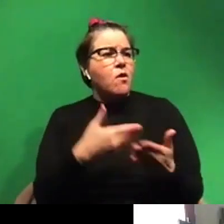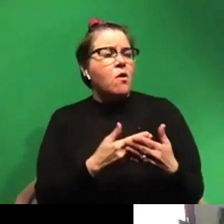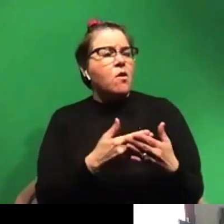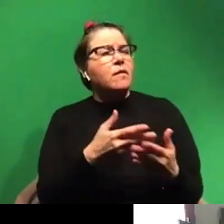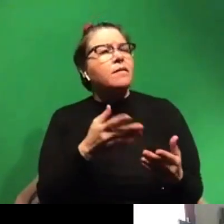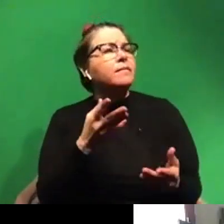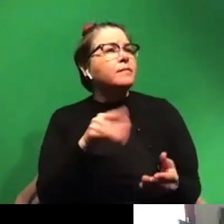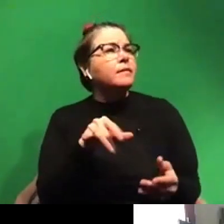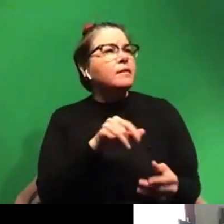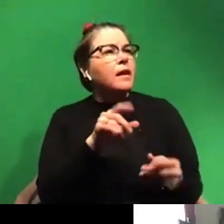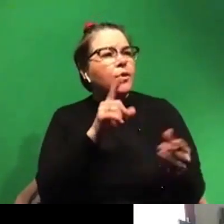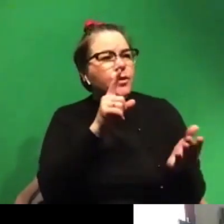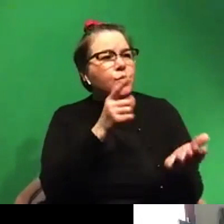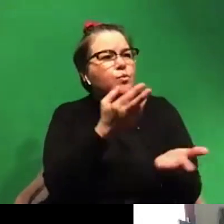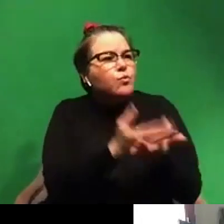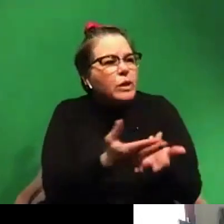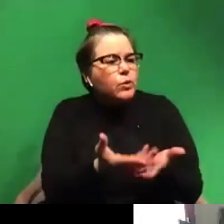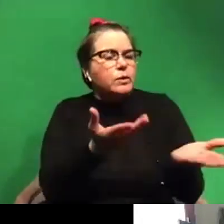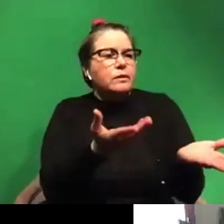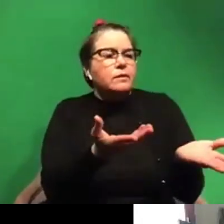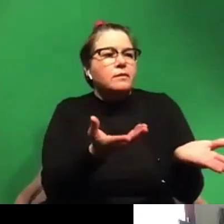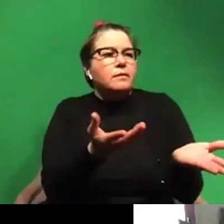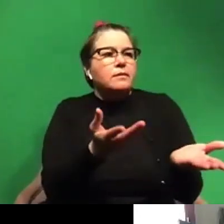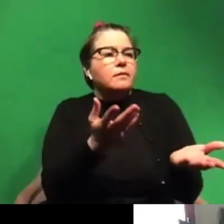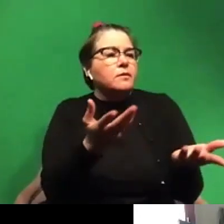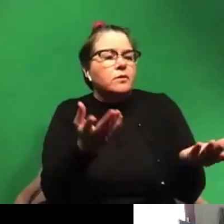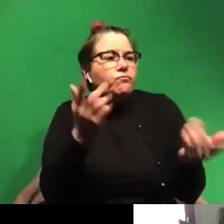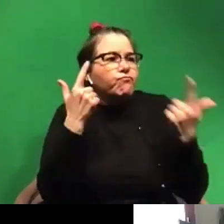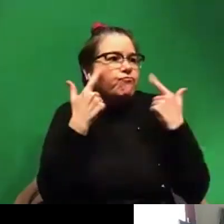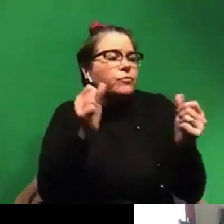resources at your disposal that you would need, what